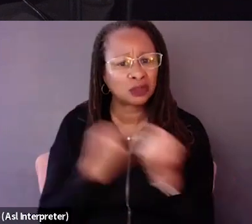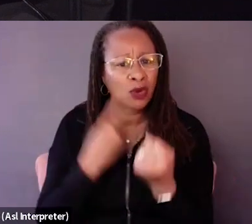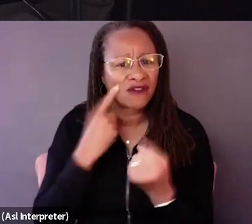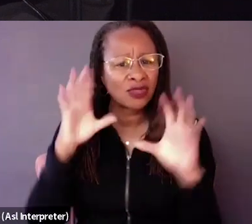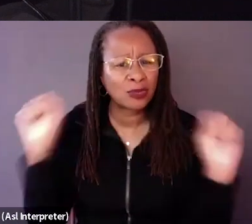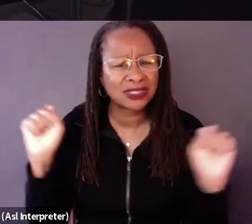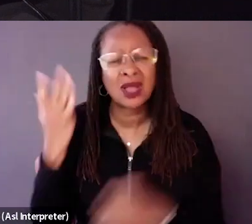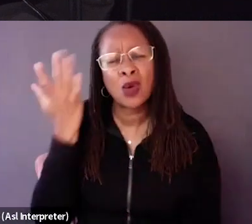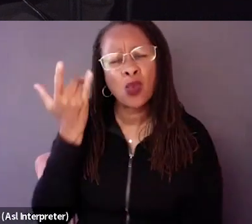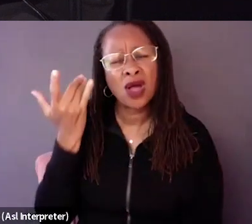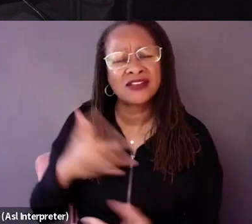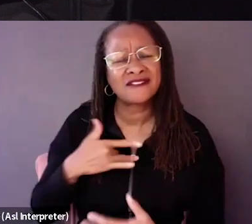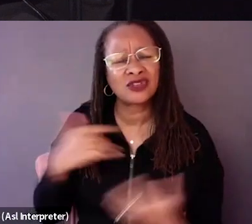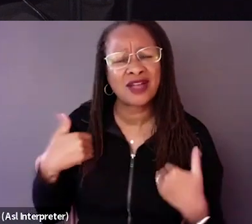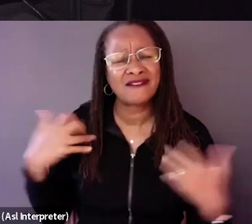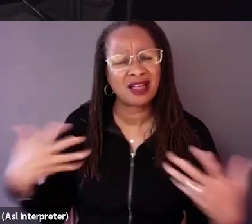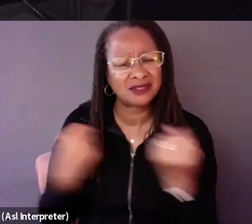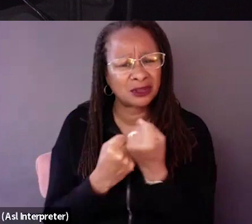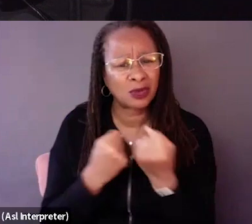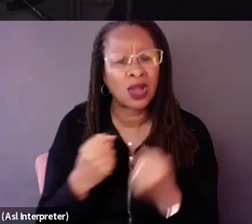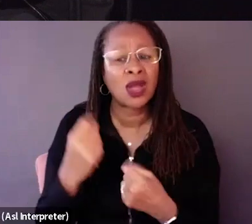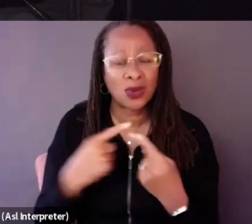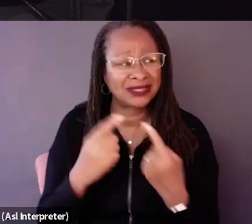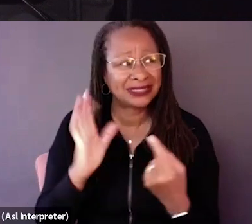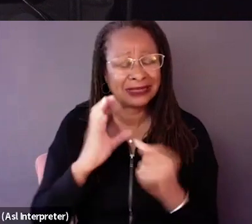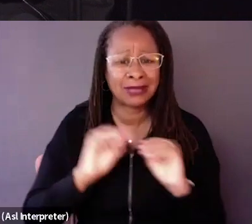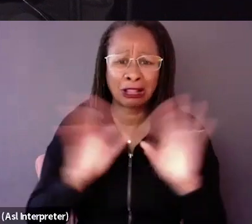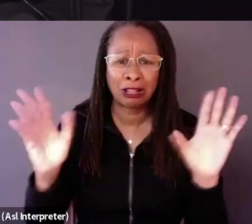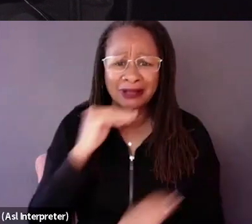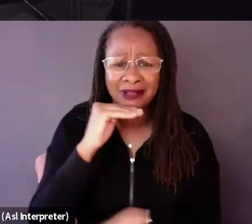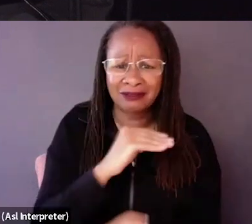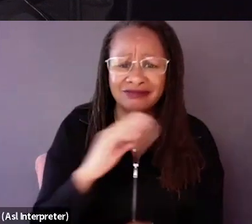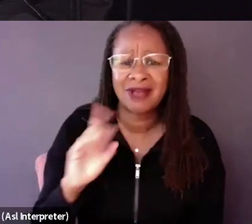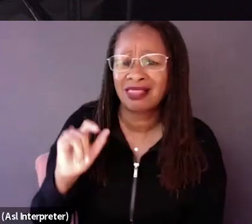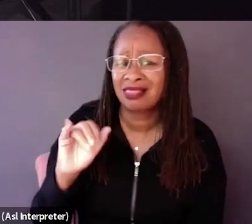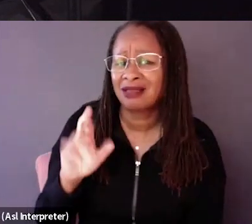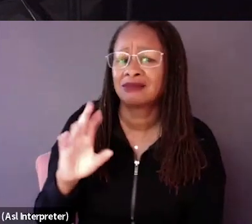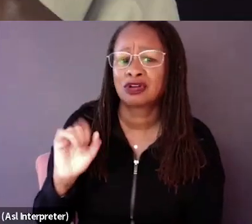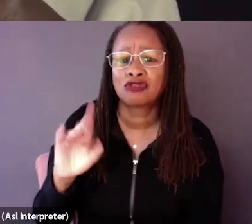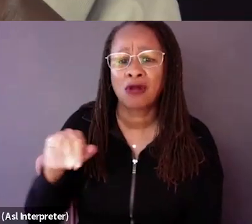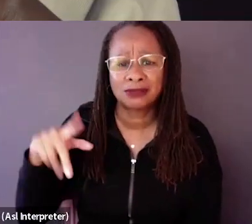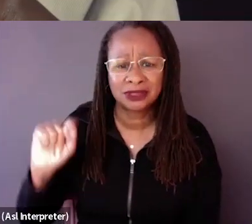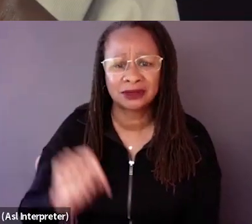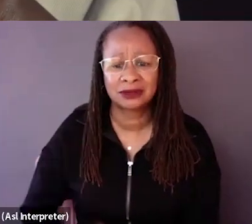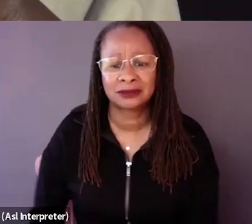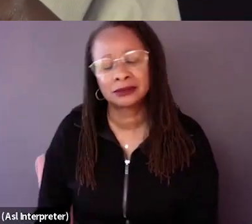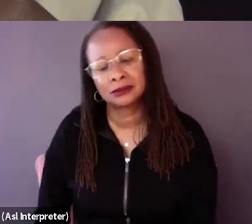stop us from filming or anything. We got to a point where when I wasn't around,